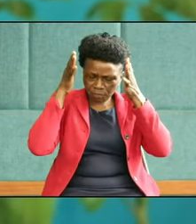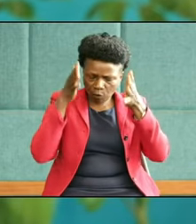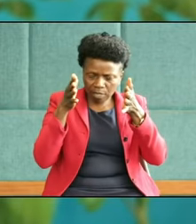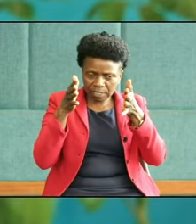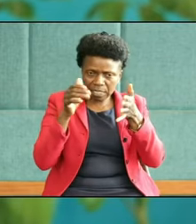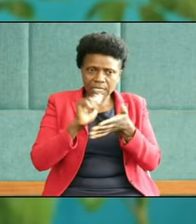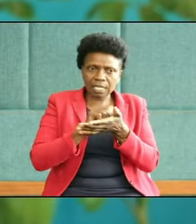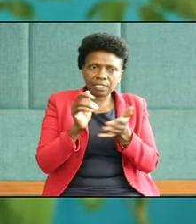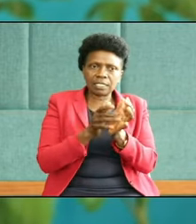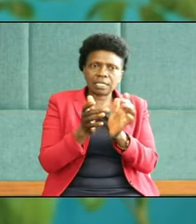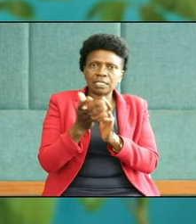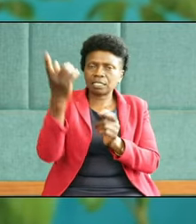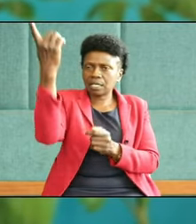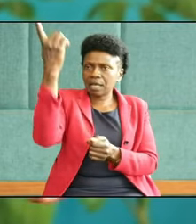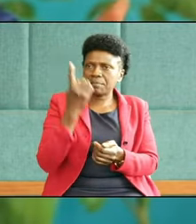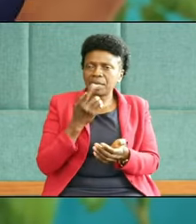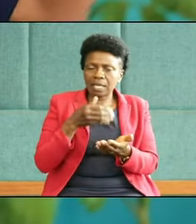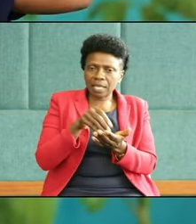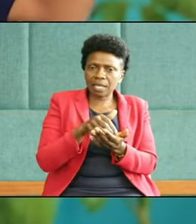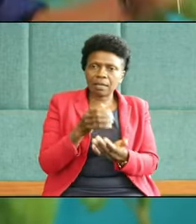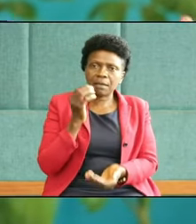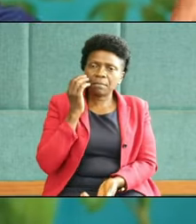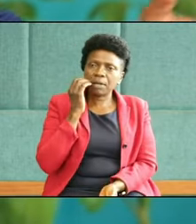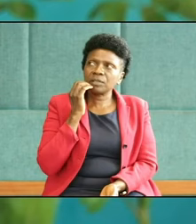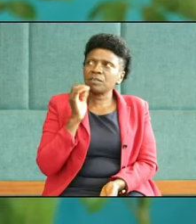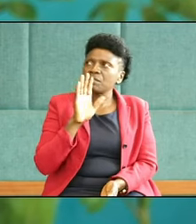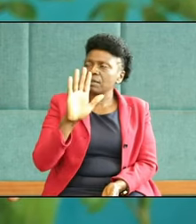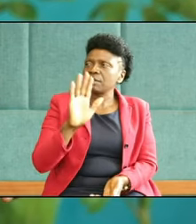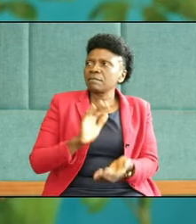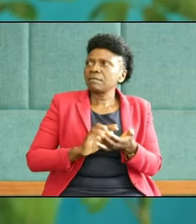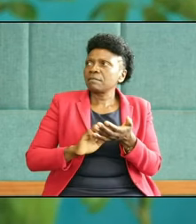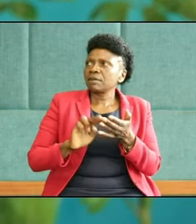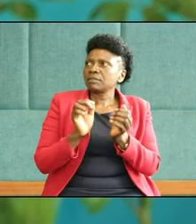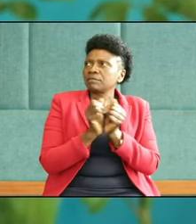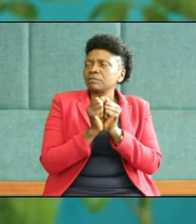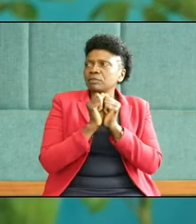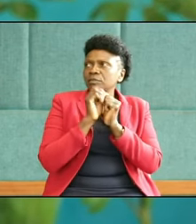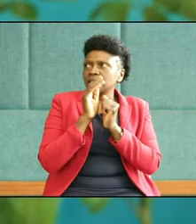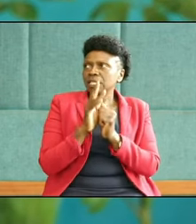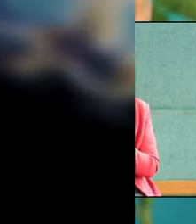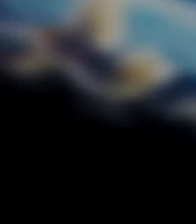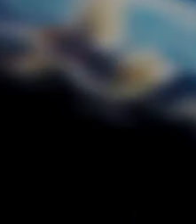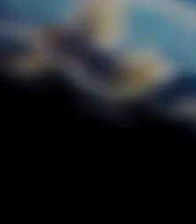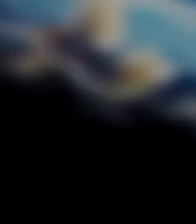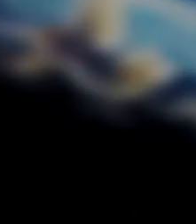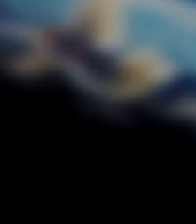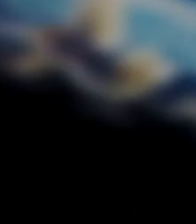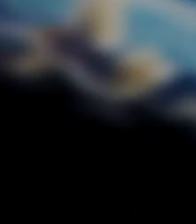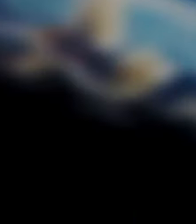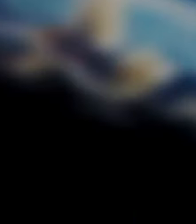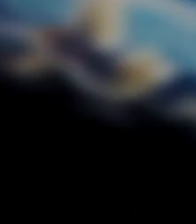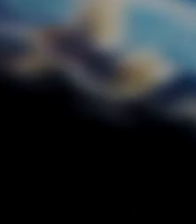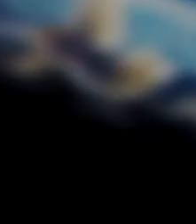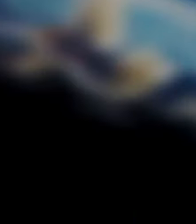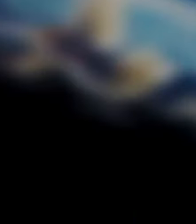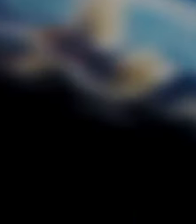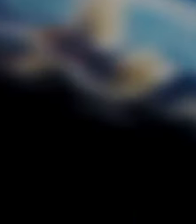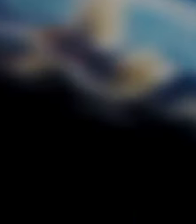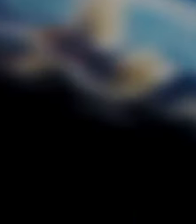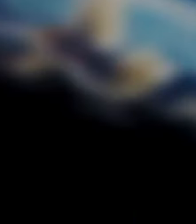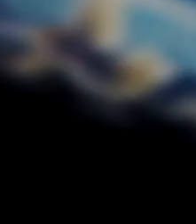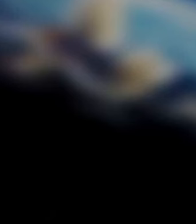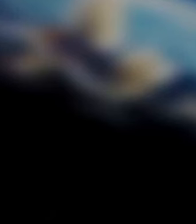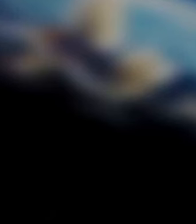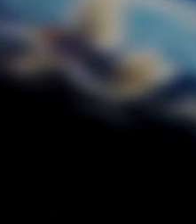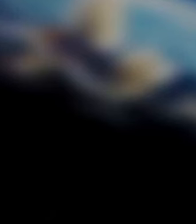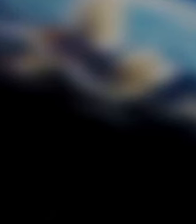again. Matthew 24:14, and this gospel of the kingdom shall be preached in all the world for a